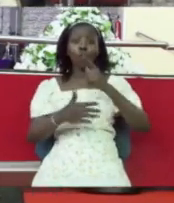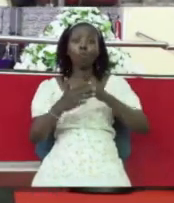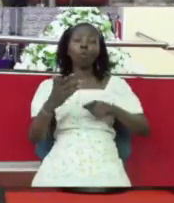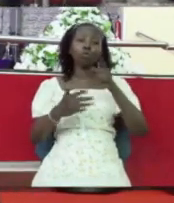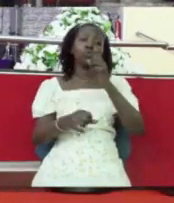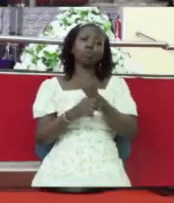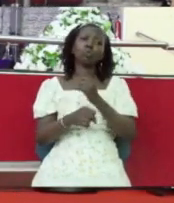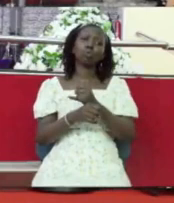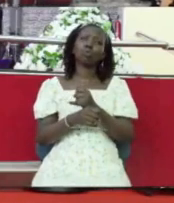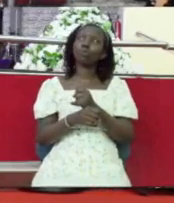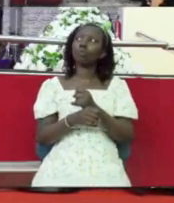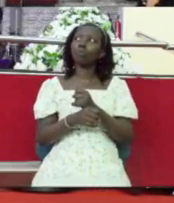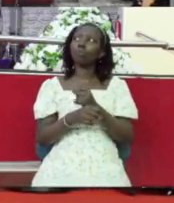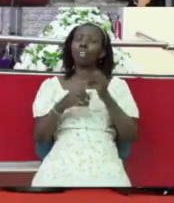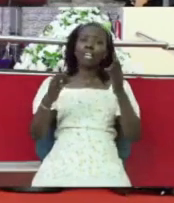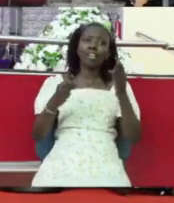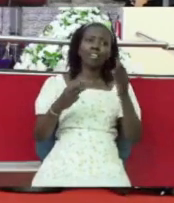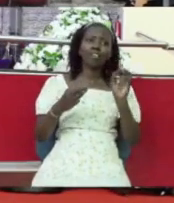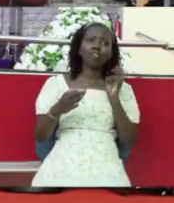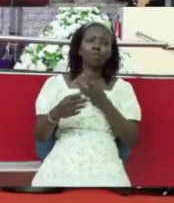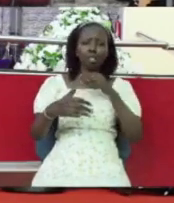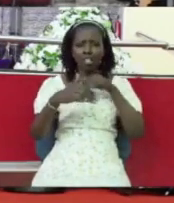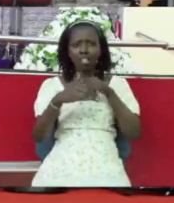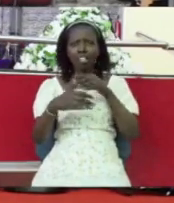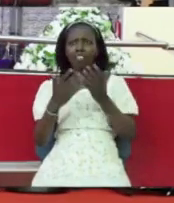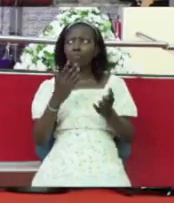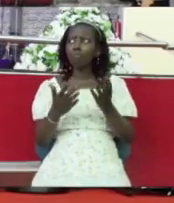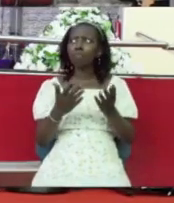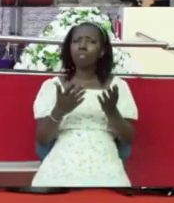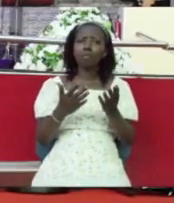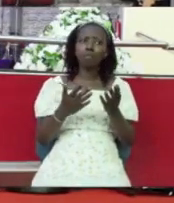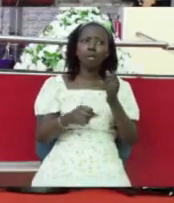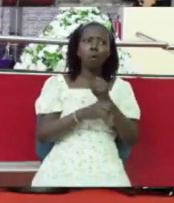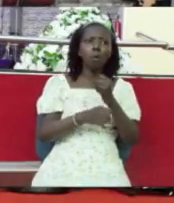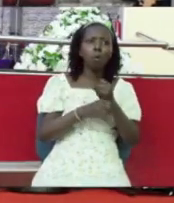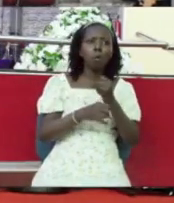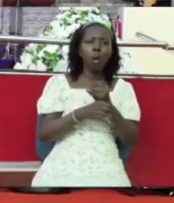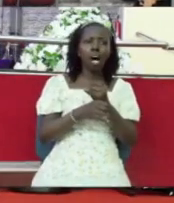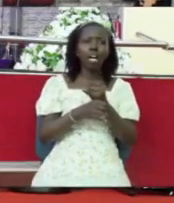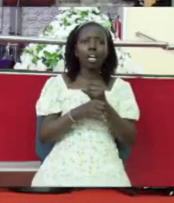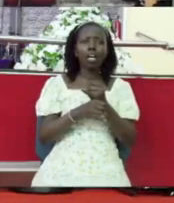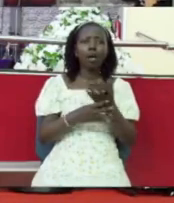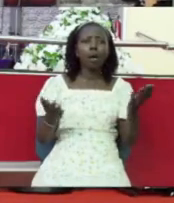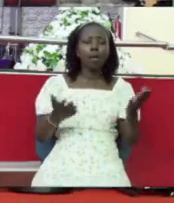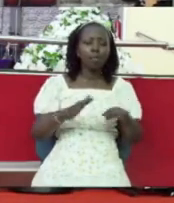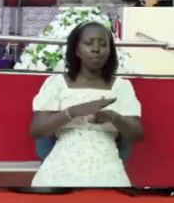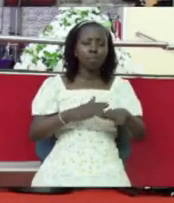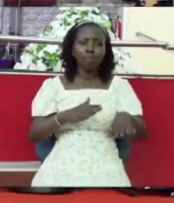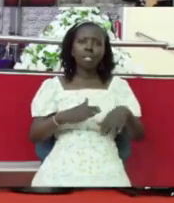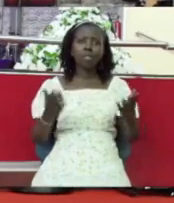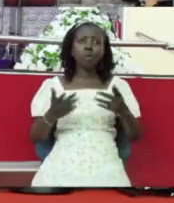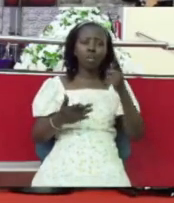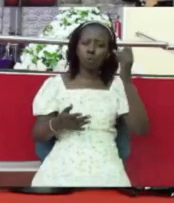unafanya. If you report to a place of work that you're feeling like I think if I was given an opportunity I would bomb this place. Kama unaenda